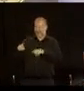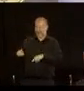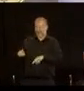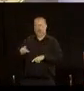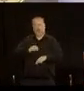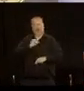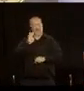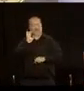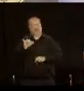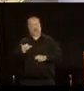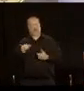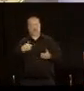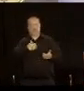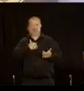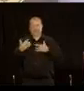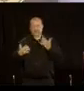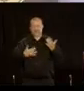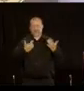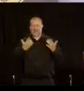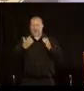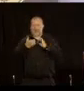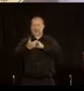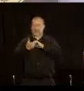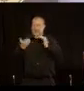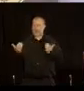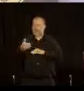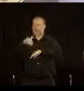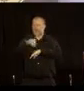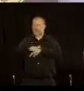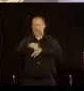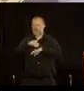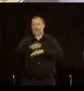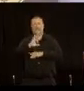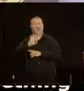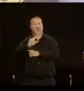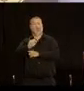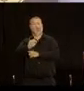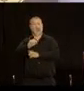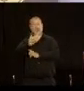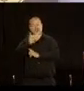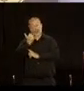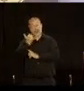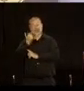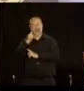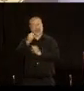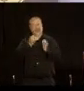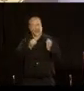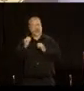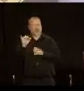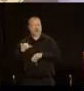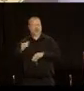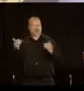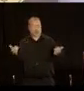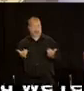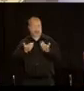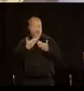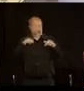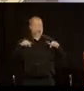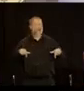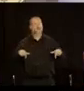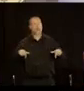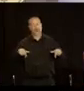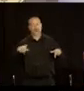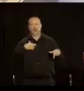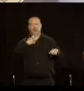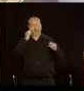so proud of. We're so excited to be able to be here tonight. Florida is better because of individuals that are here in this room,